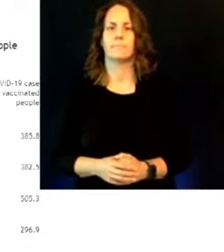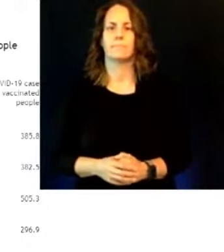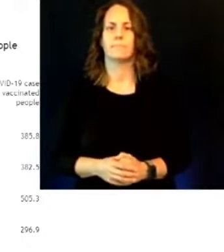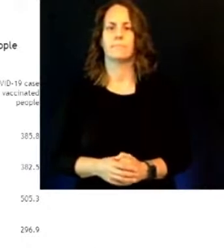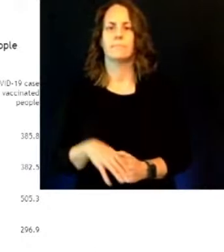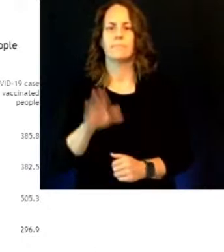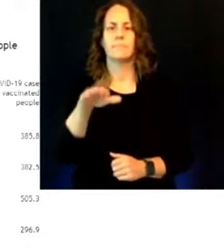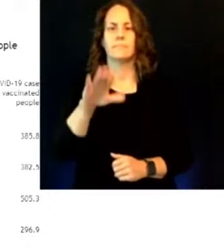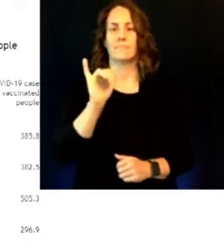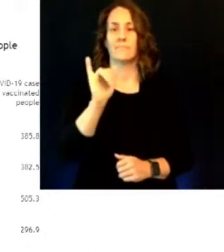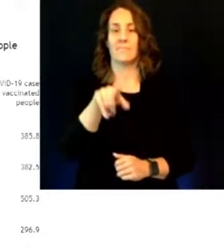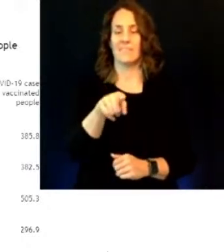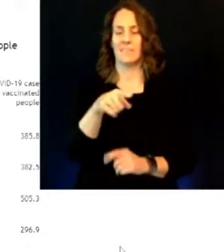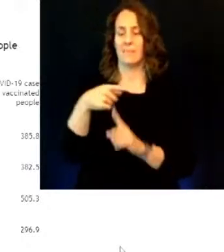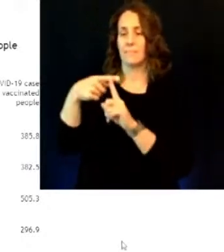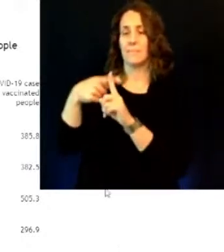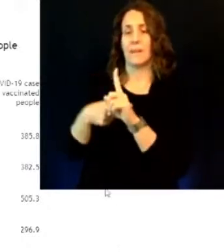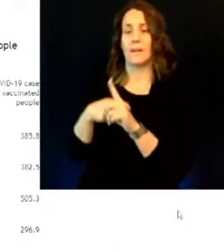And you'll note